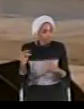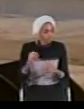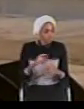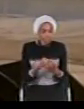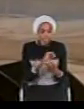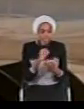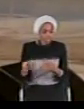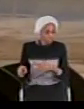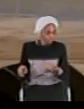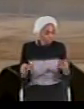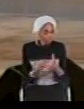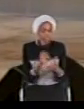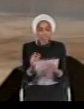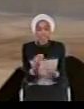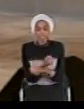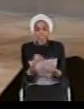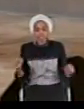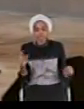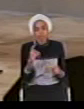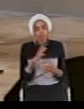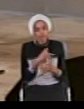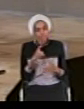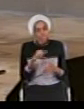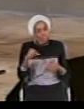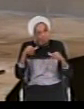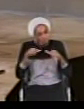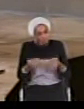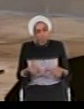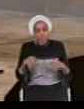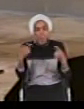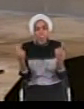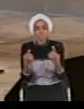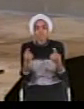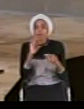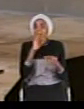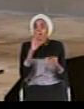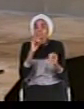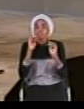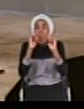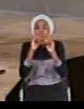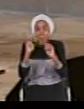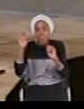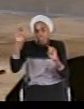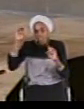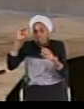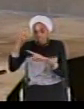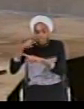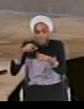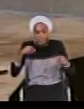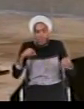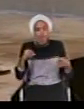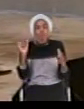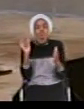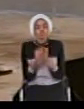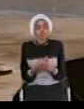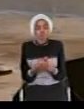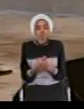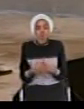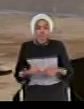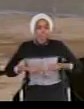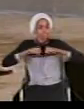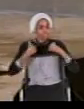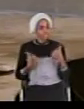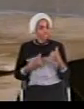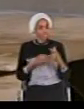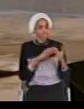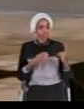sinners? Are you teaching them to deny Christ, to disobey Christ, to discredit Christ, to